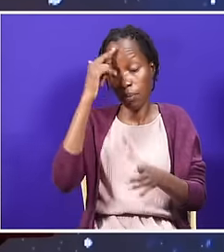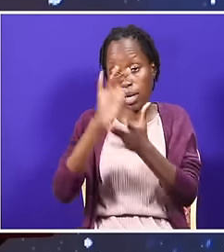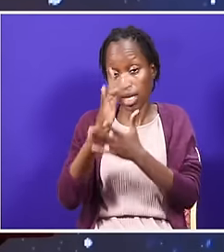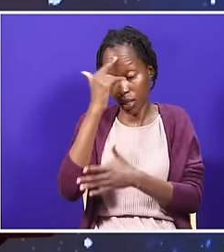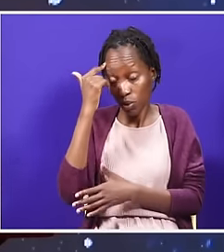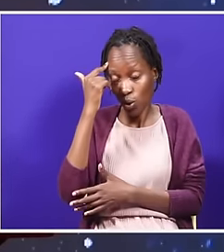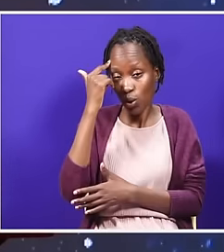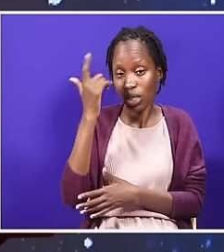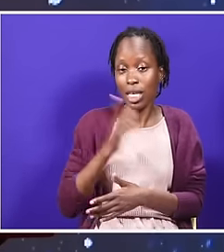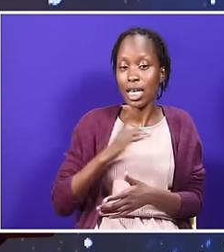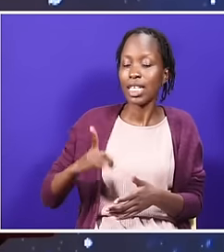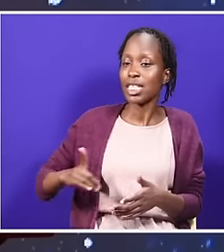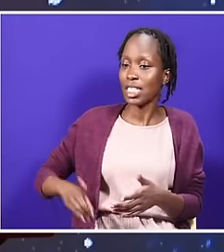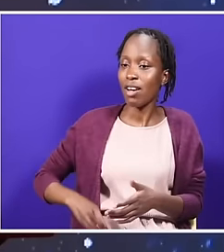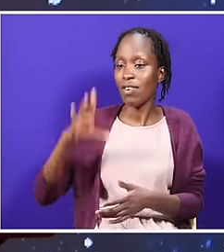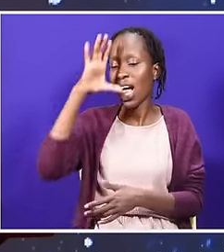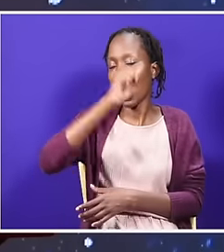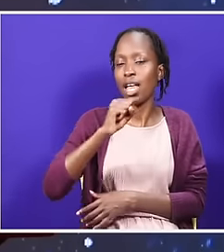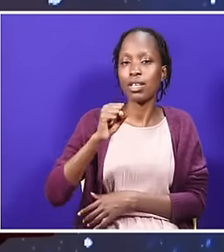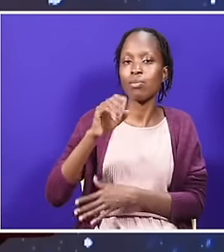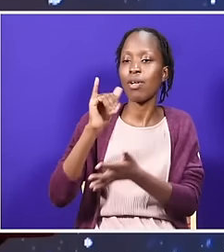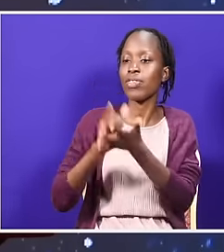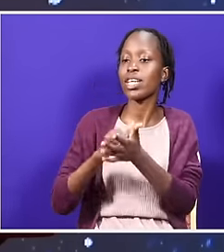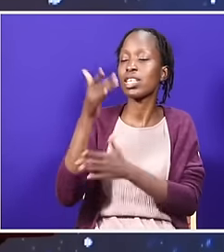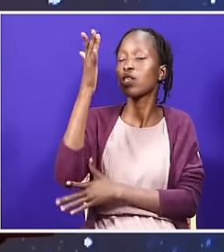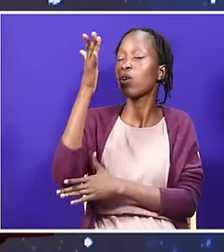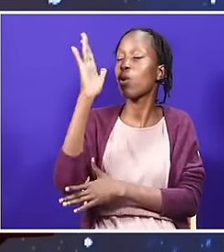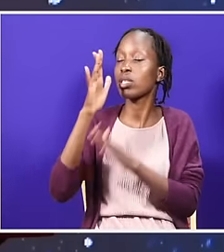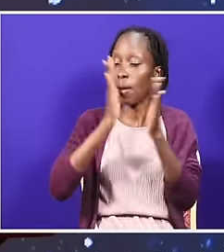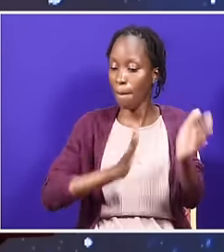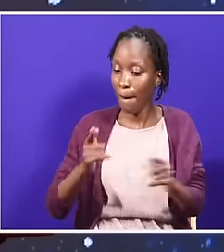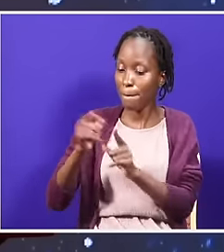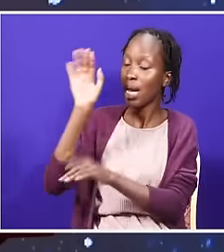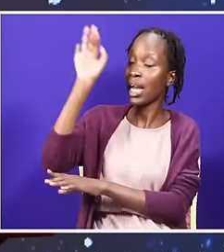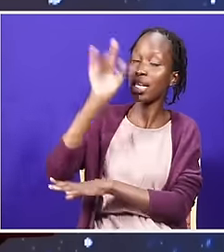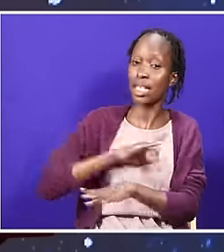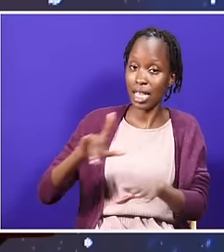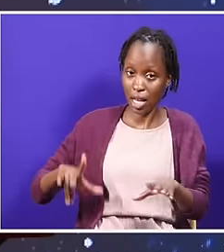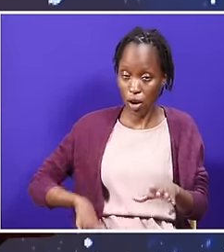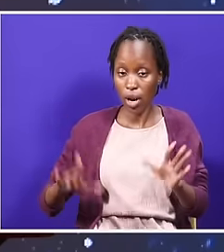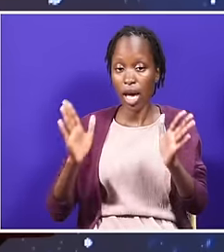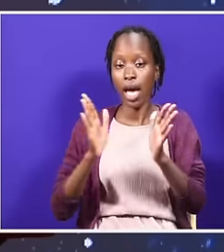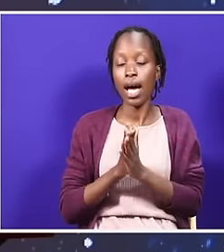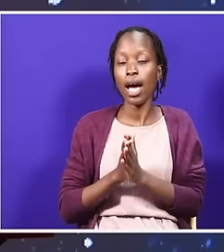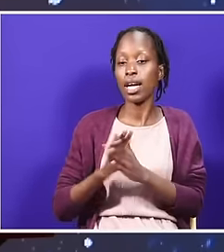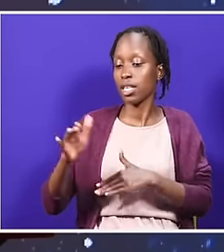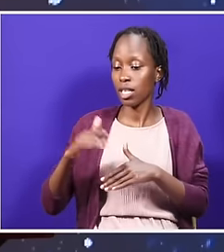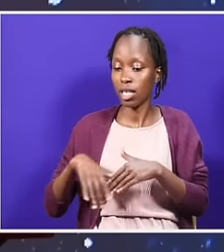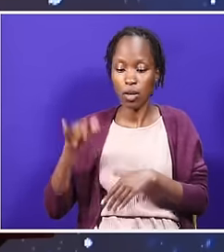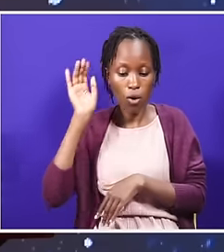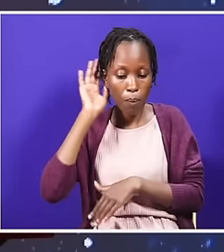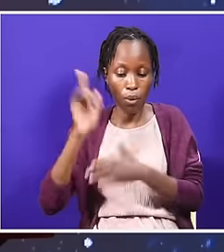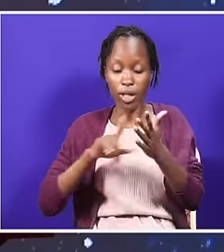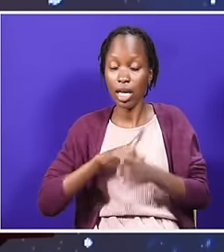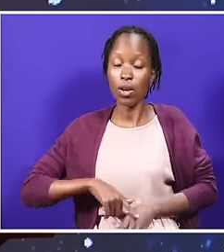was because he did not assume that that was the plan. He inquired of the Lord, and then he followed what